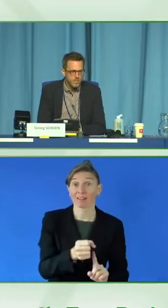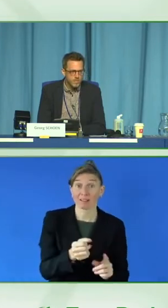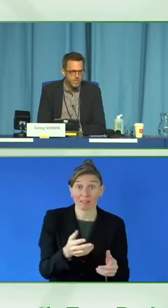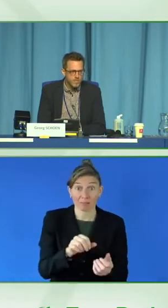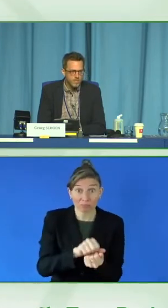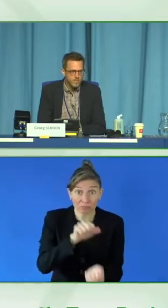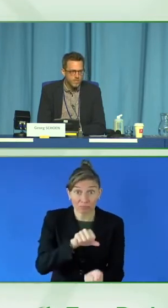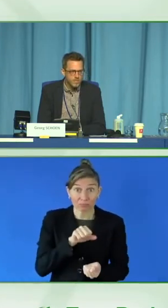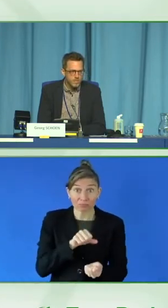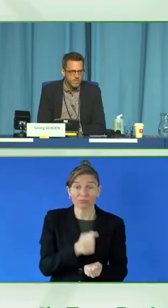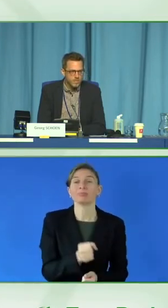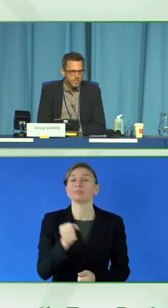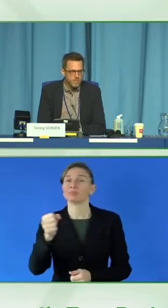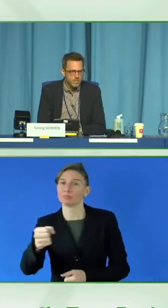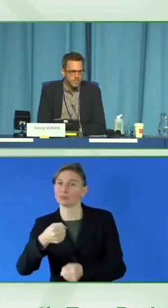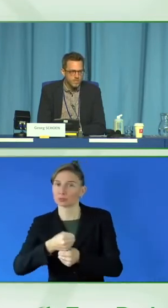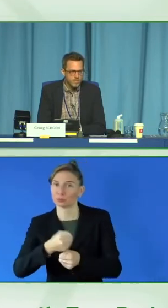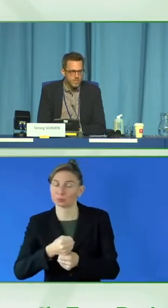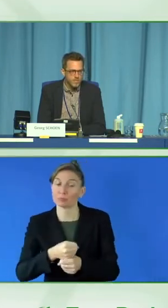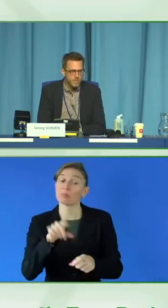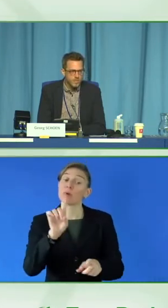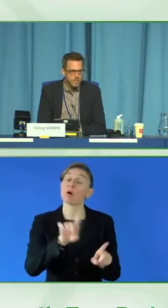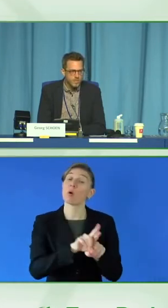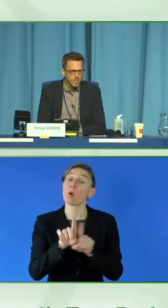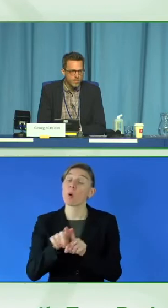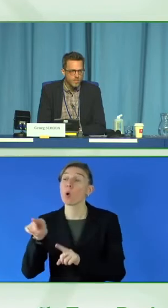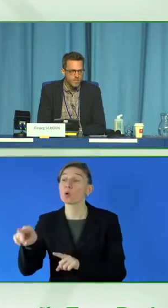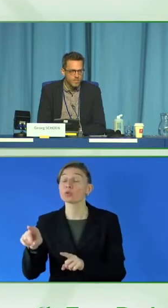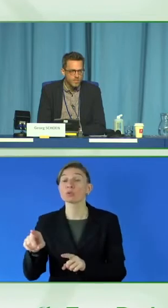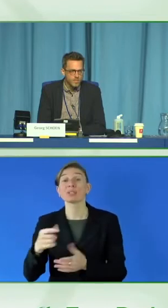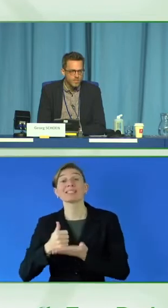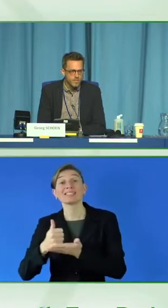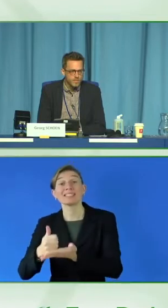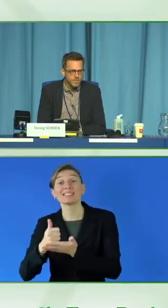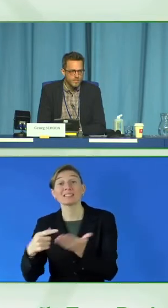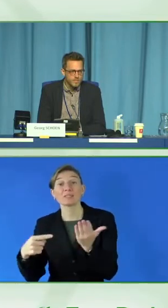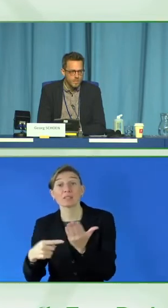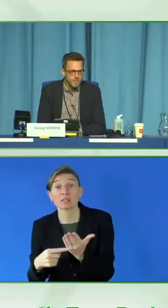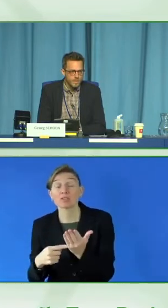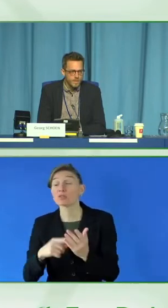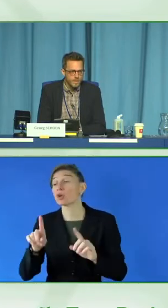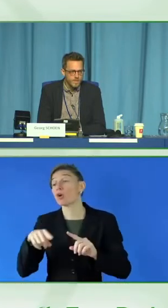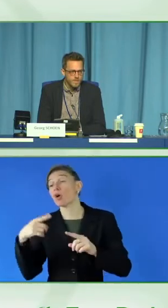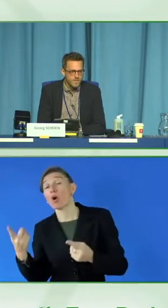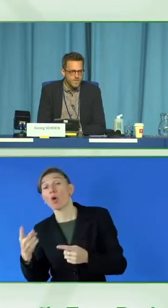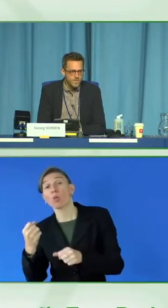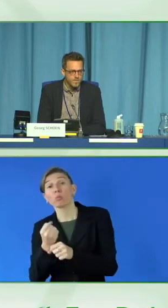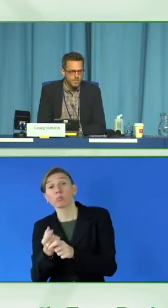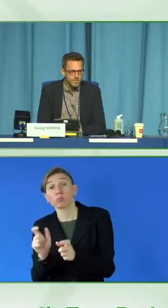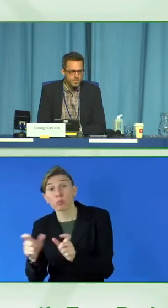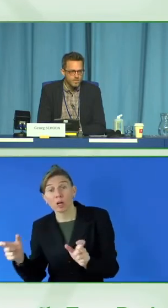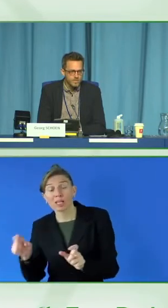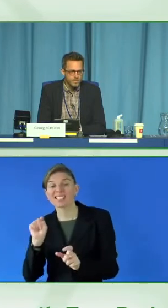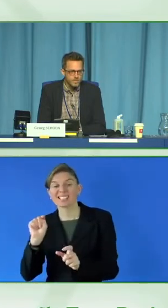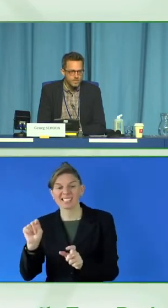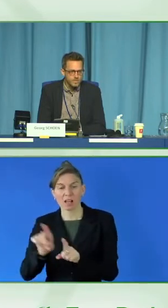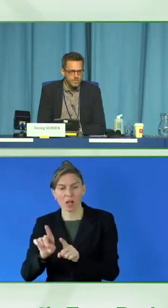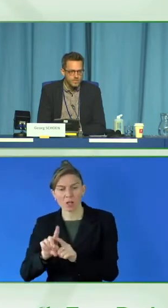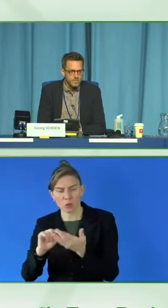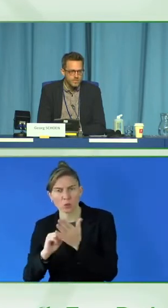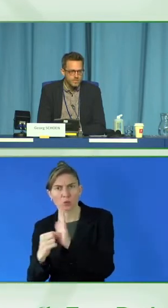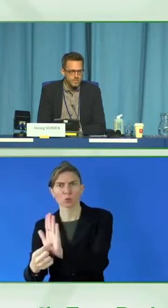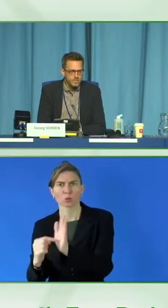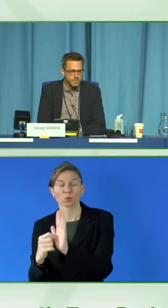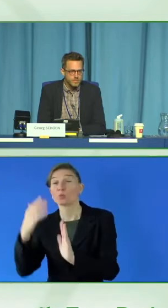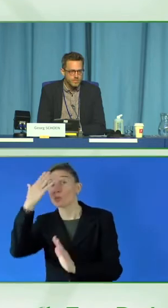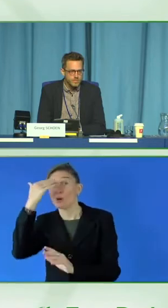also showcase assistive technologies and other products, because we find both the educators, the companies, and